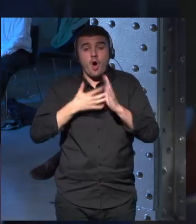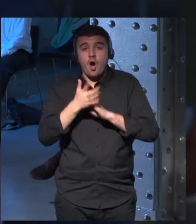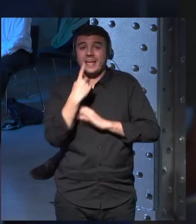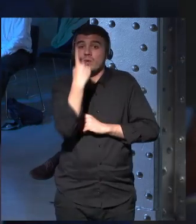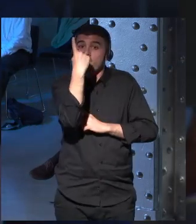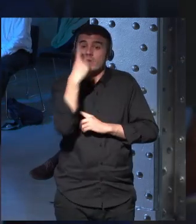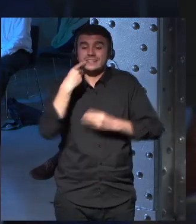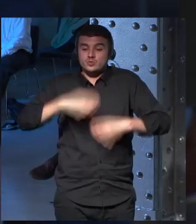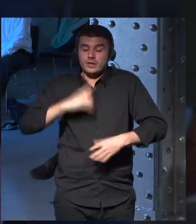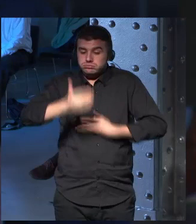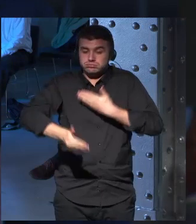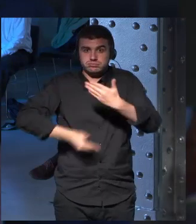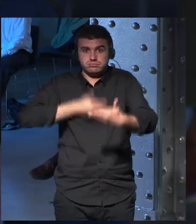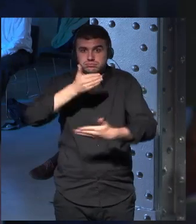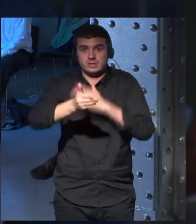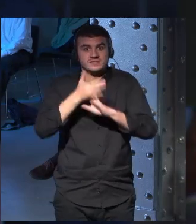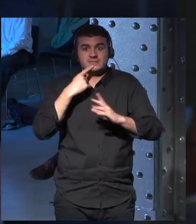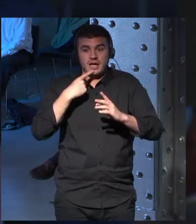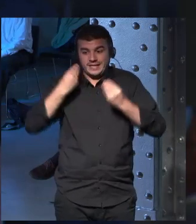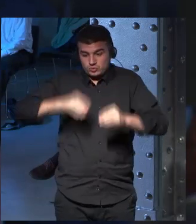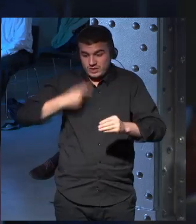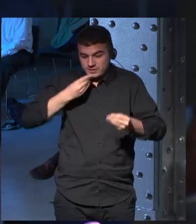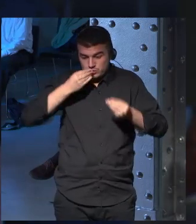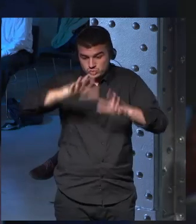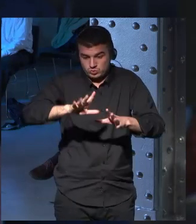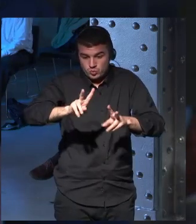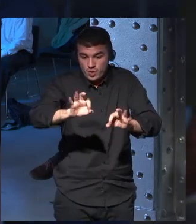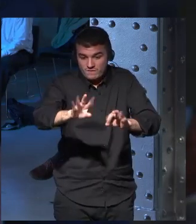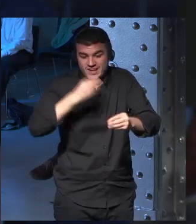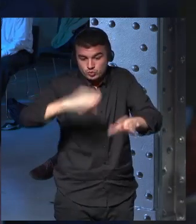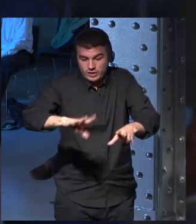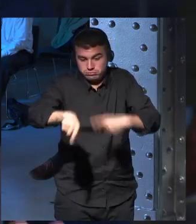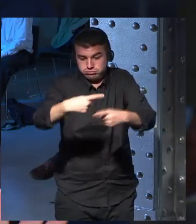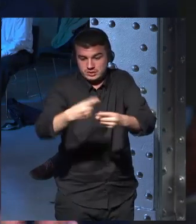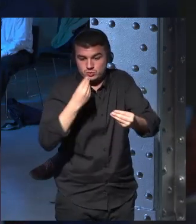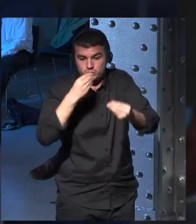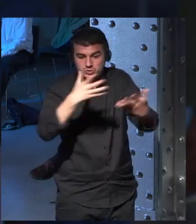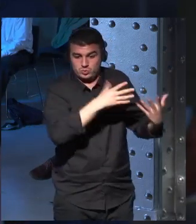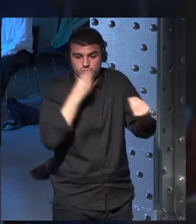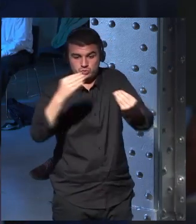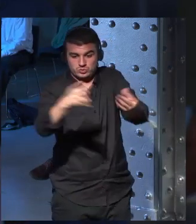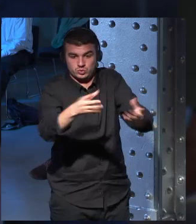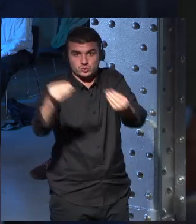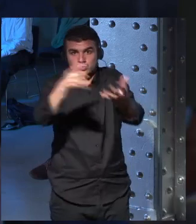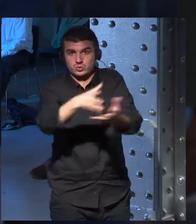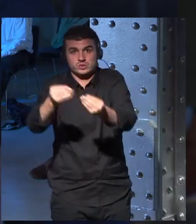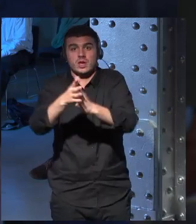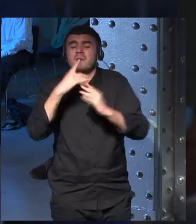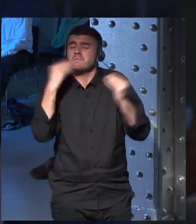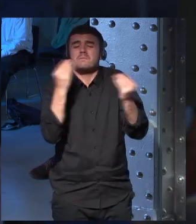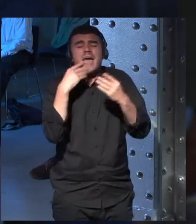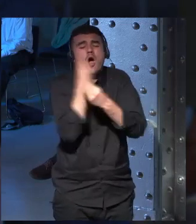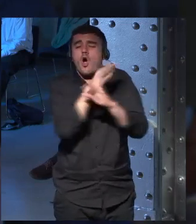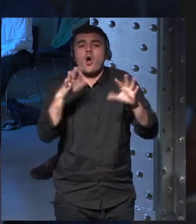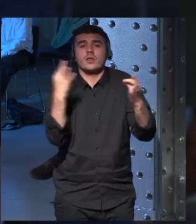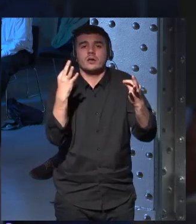one supplanting the one before. Therefore, the best thing to do is to forget or repress